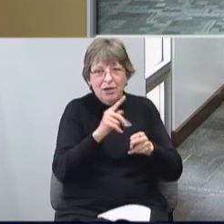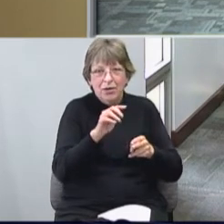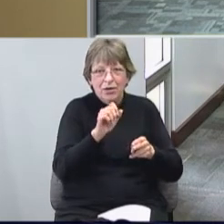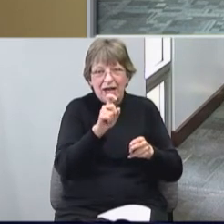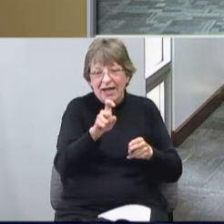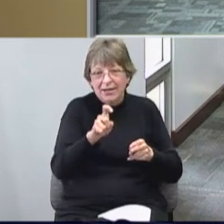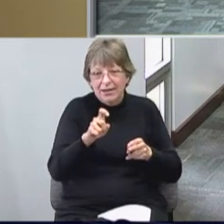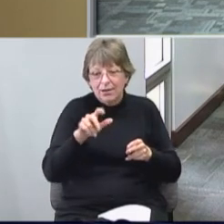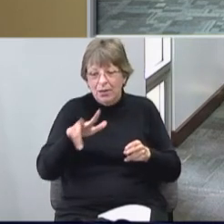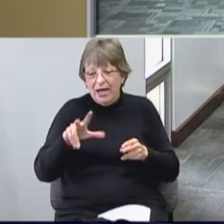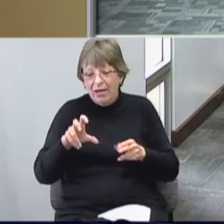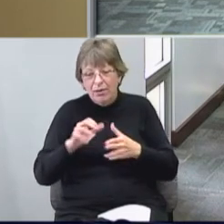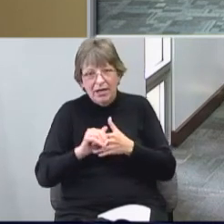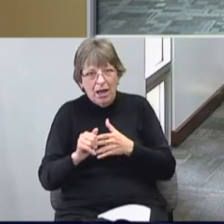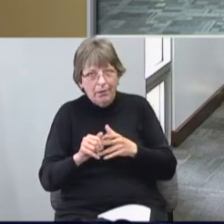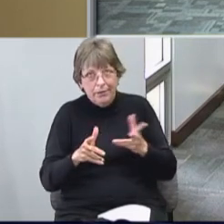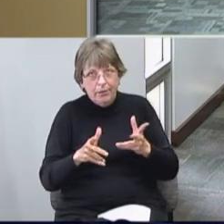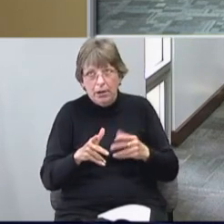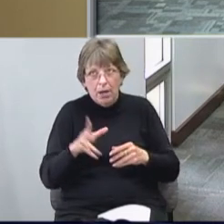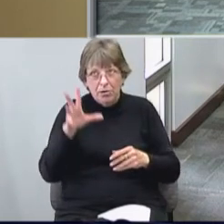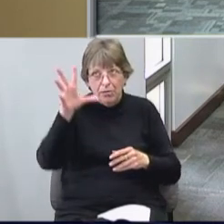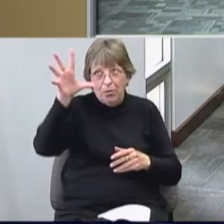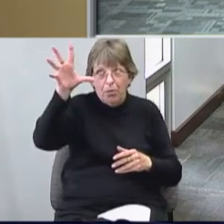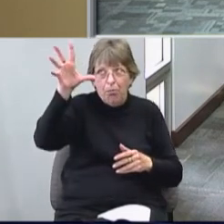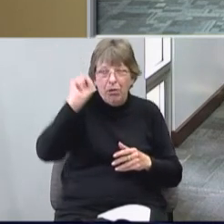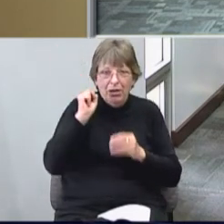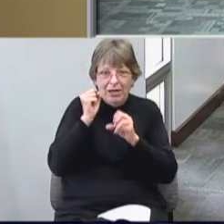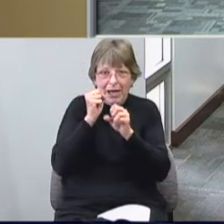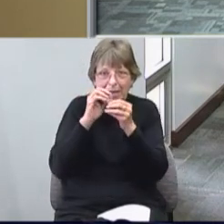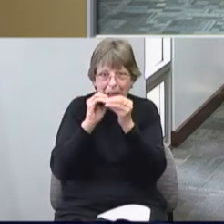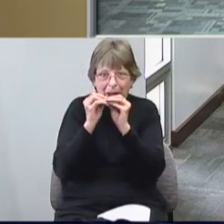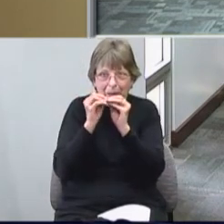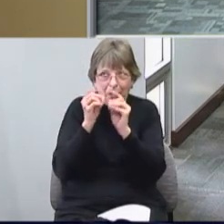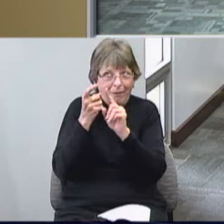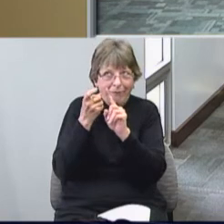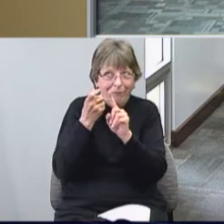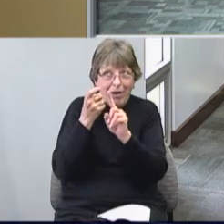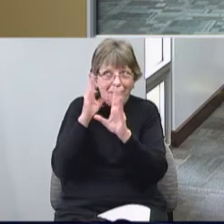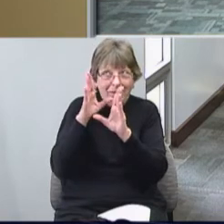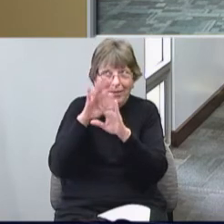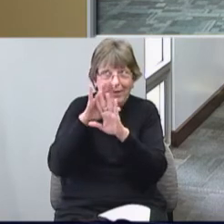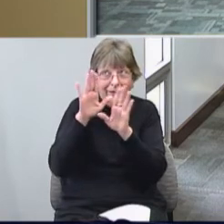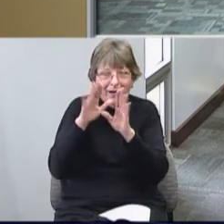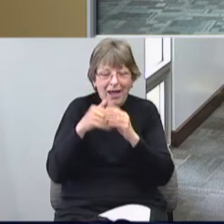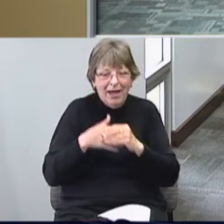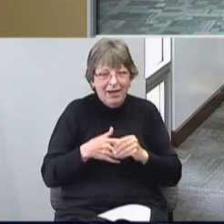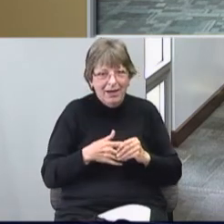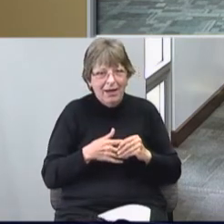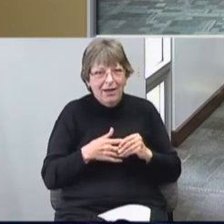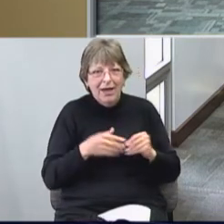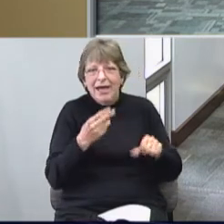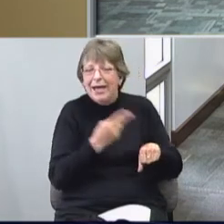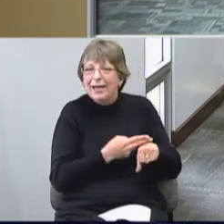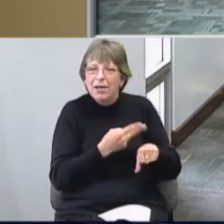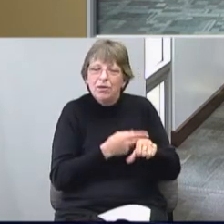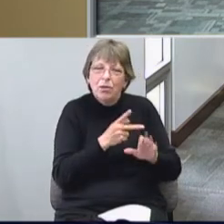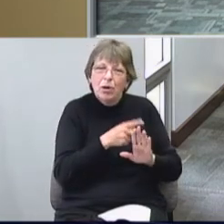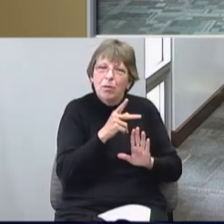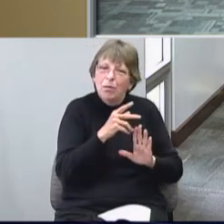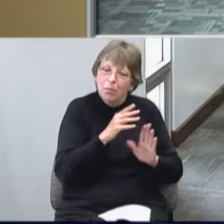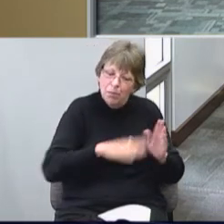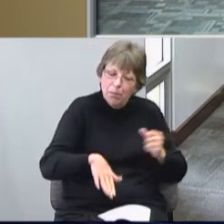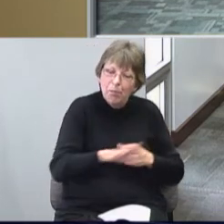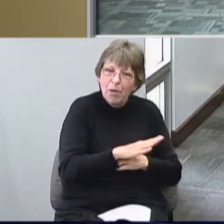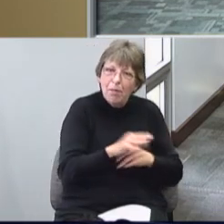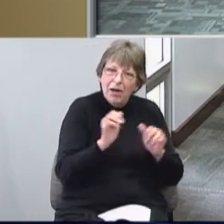$300, that's just a number I pulled out of the sky, he would be eligible, if it's an historic property, you're eligible to